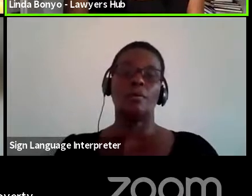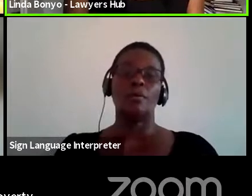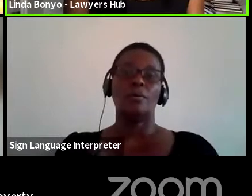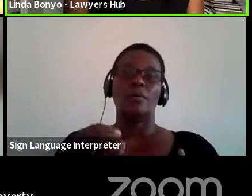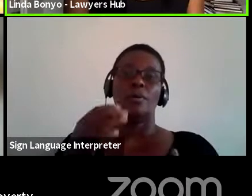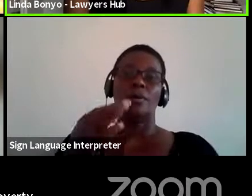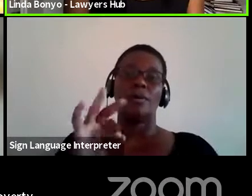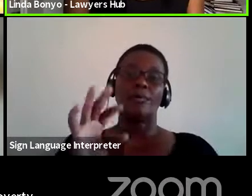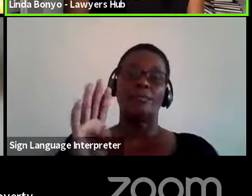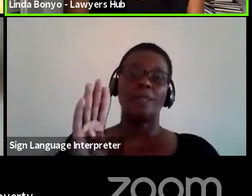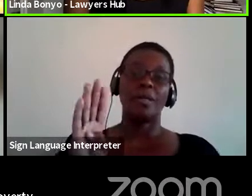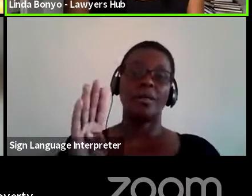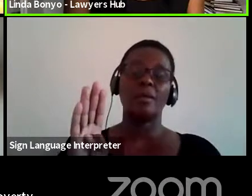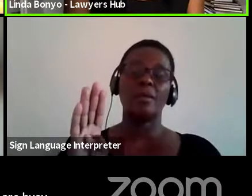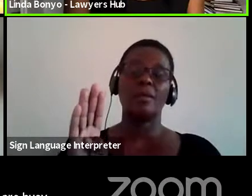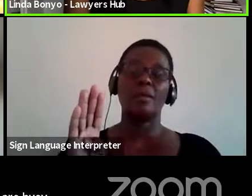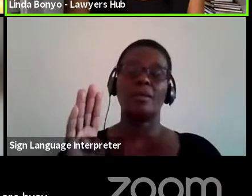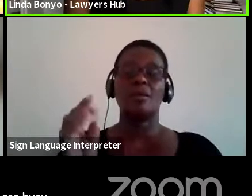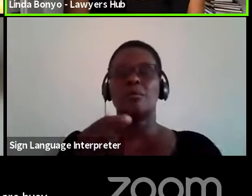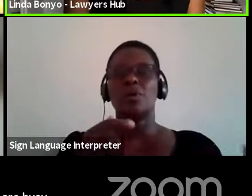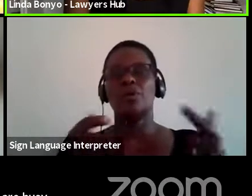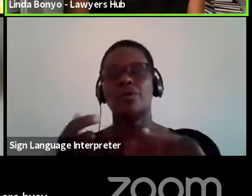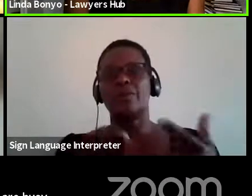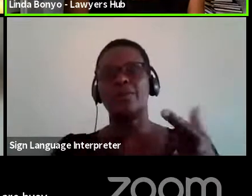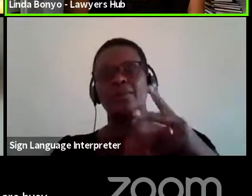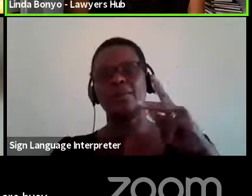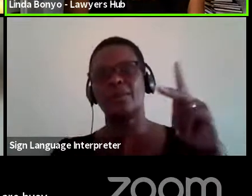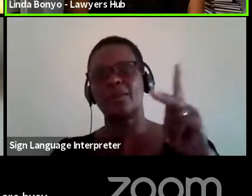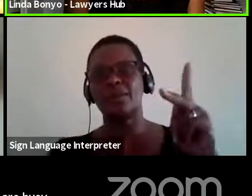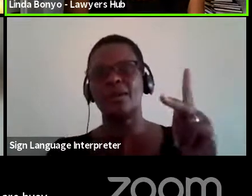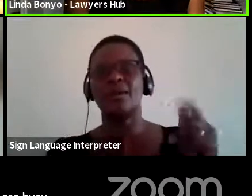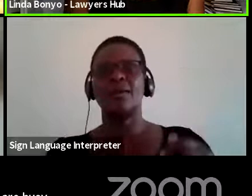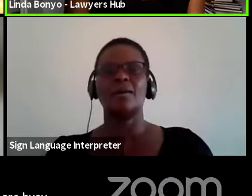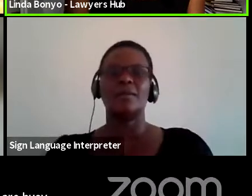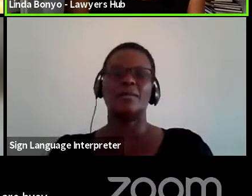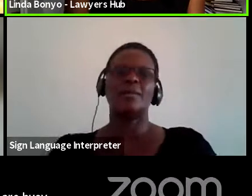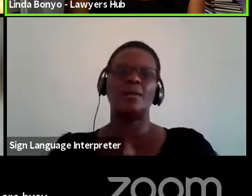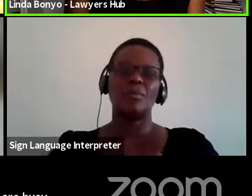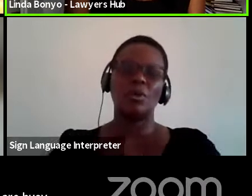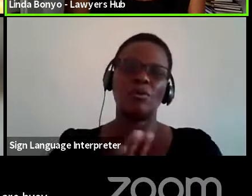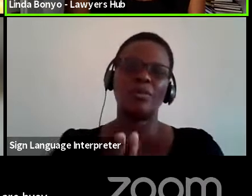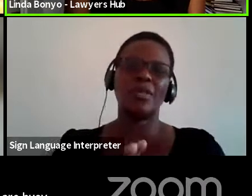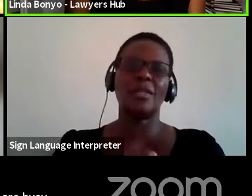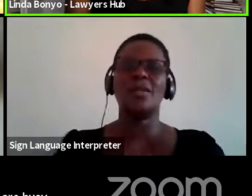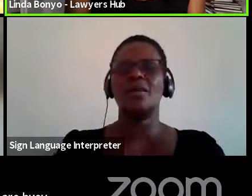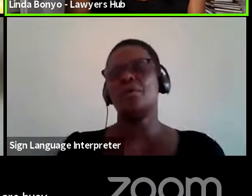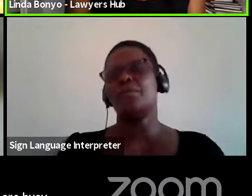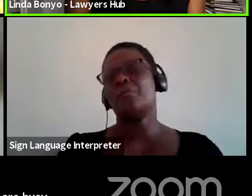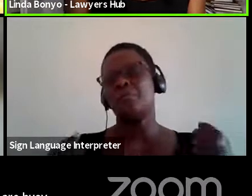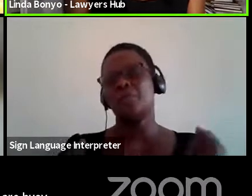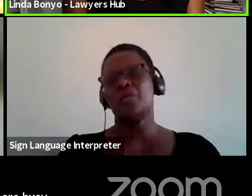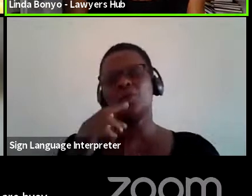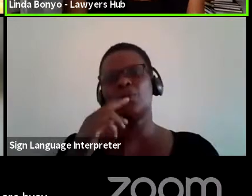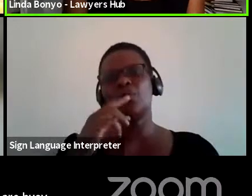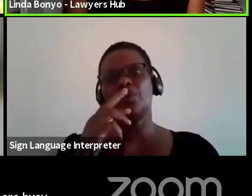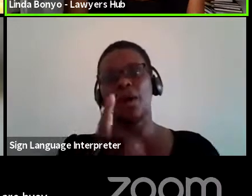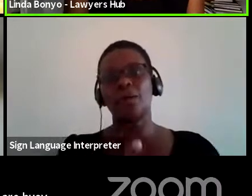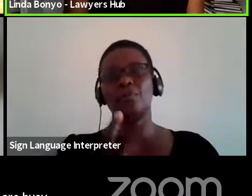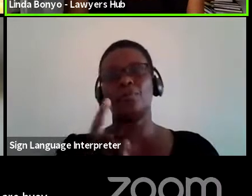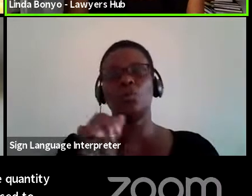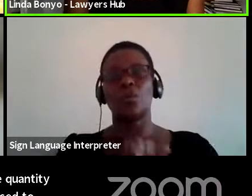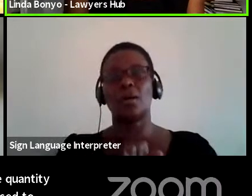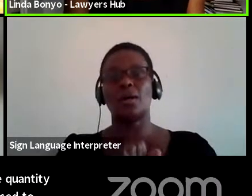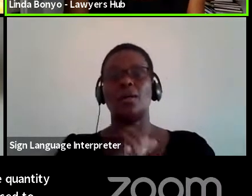are some moderators are based in Kenya. And during COVID, it was reported that they couldn't be able to even report to work because